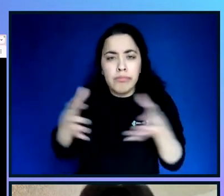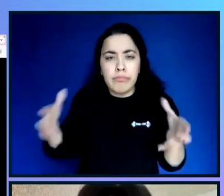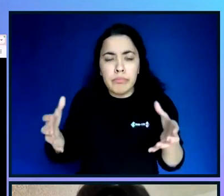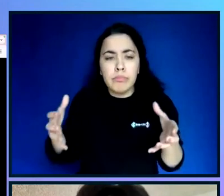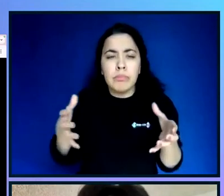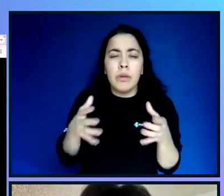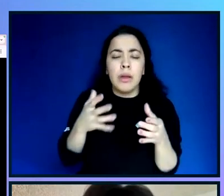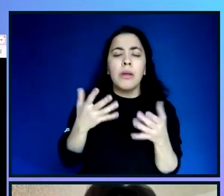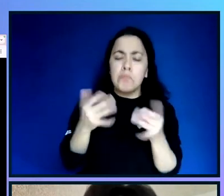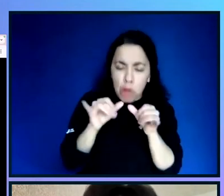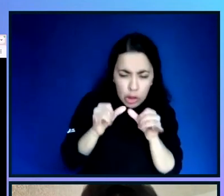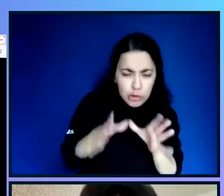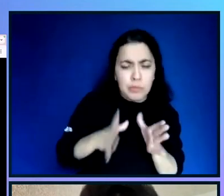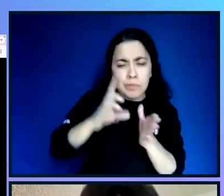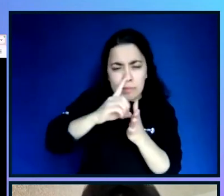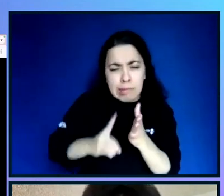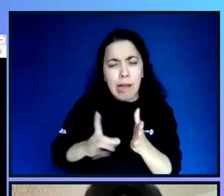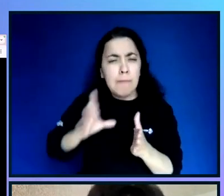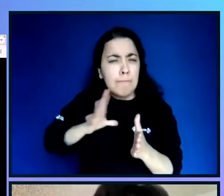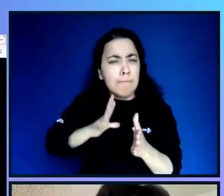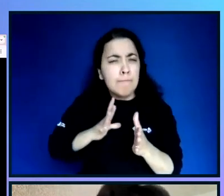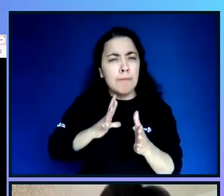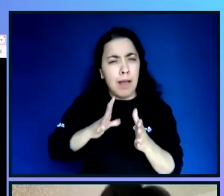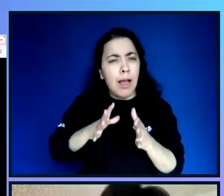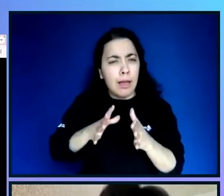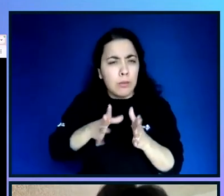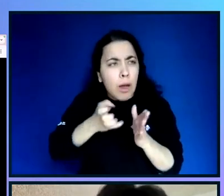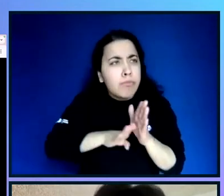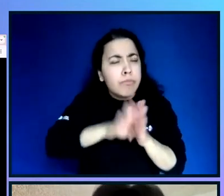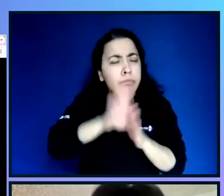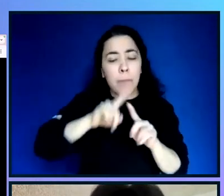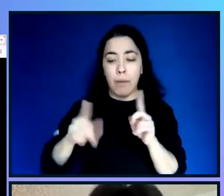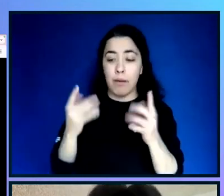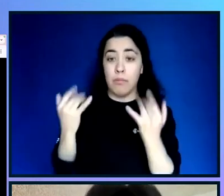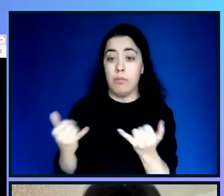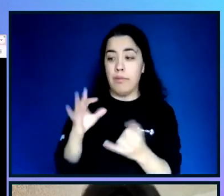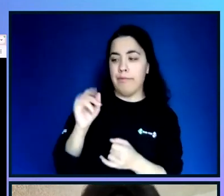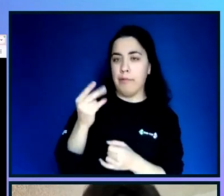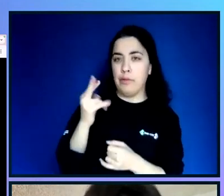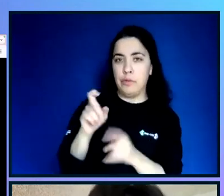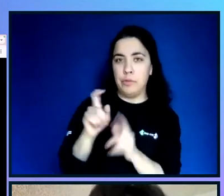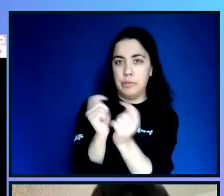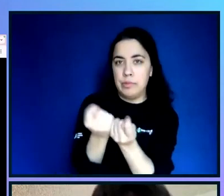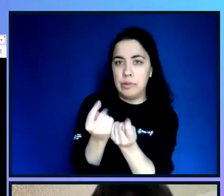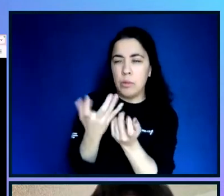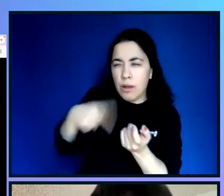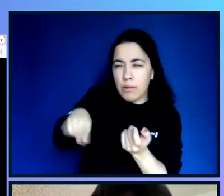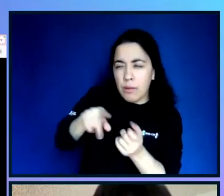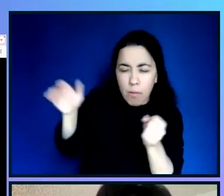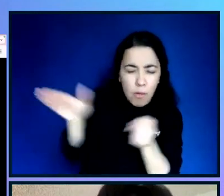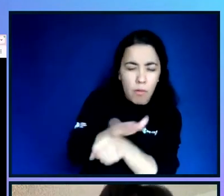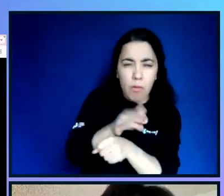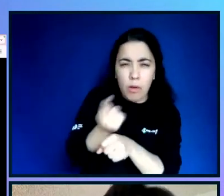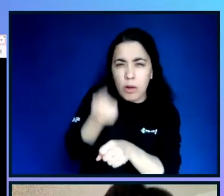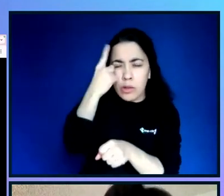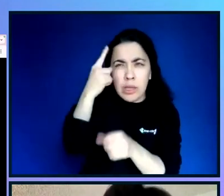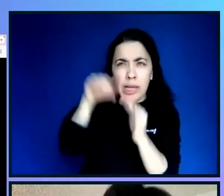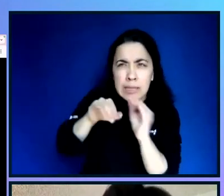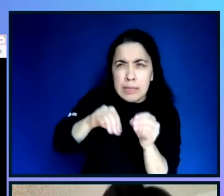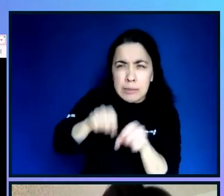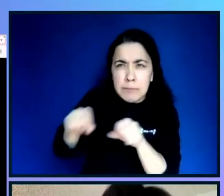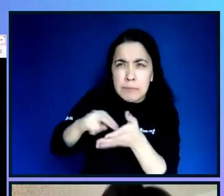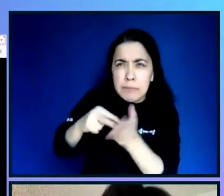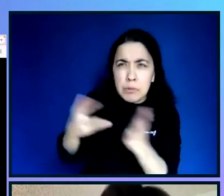want folks who are working on feature teams to be able to understand the language of accessibility and be able to have the same goals when